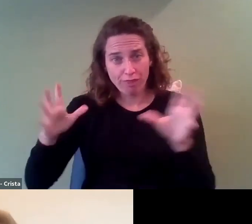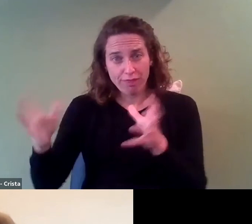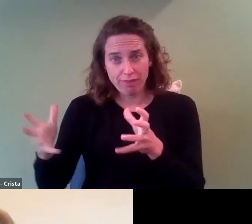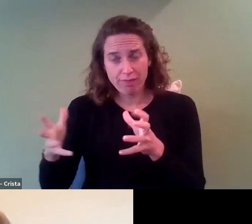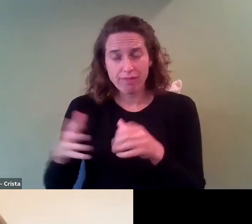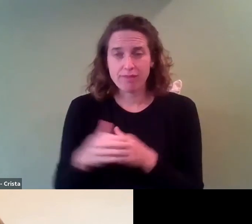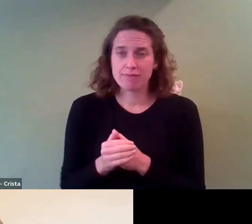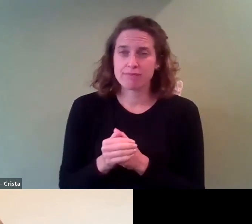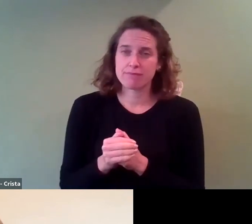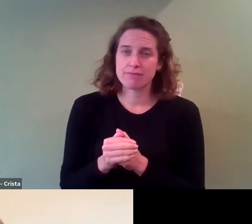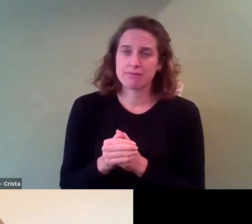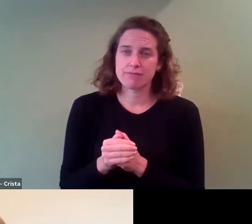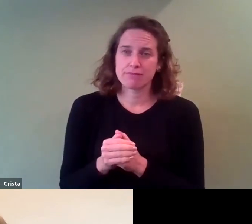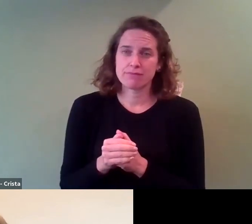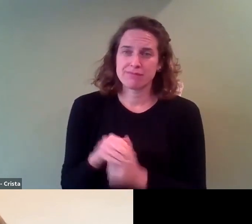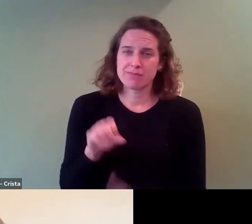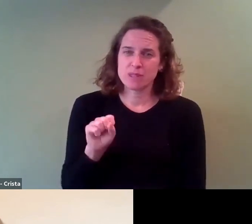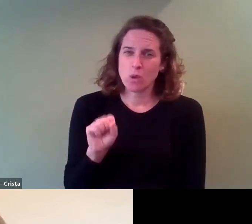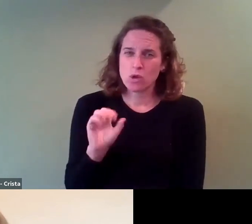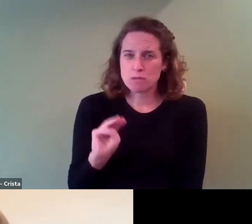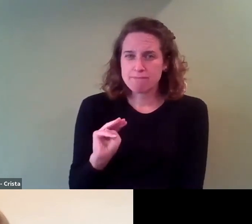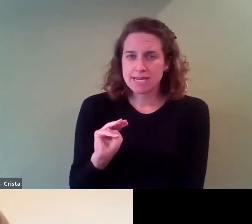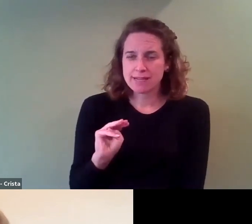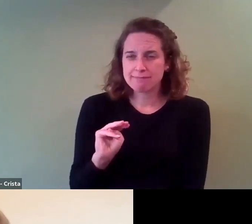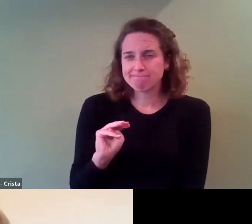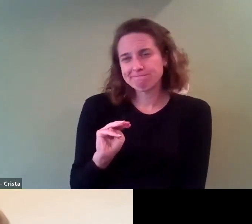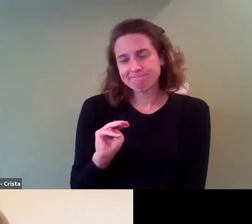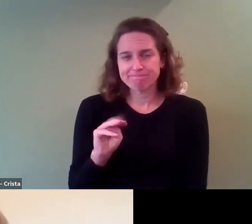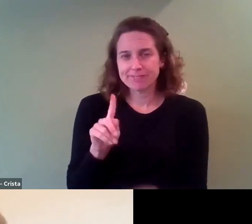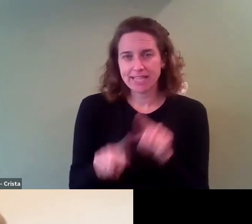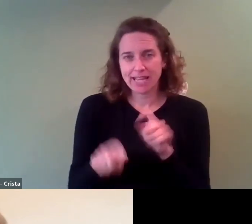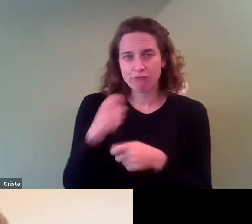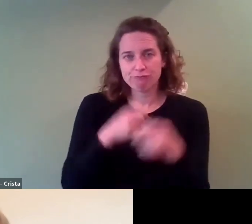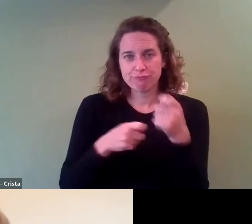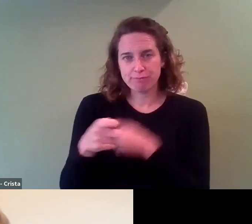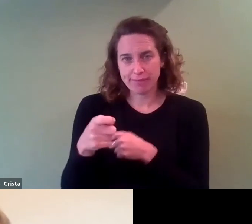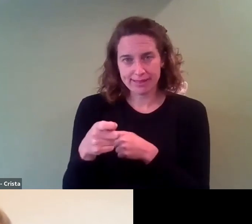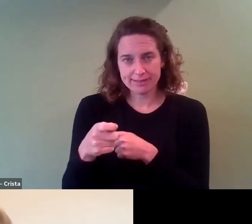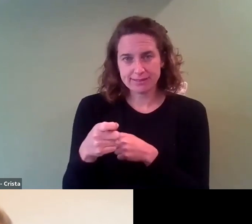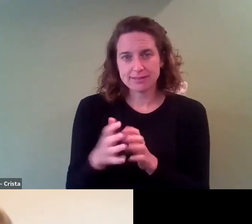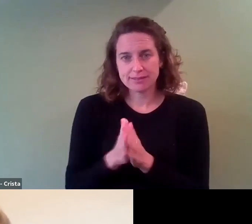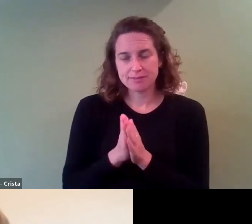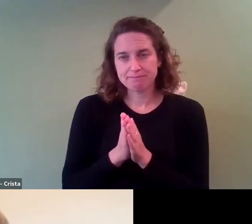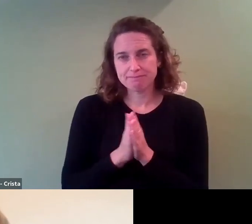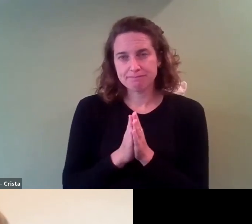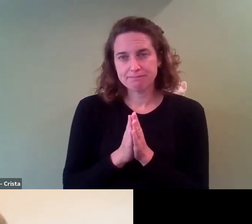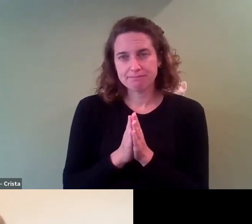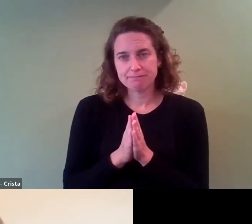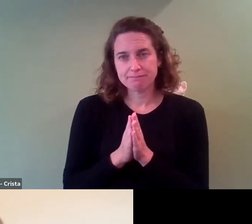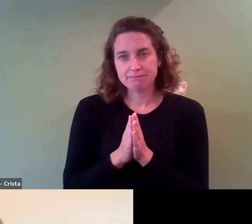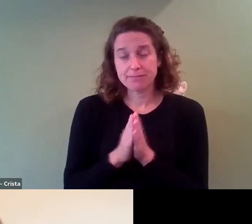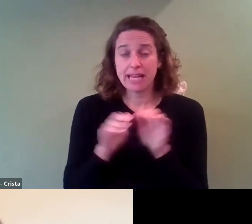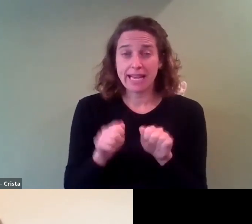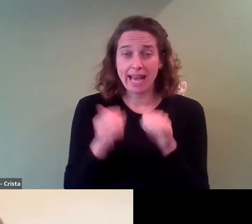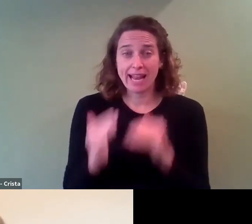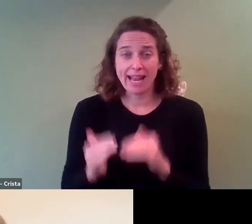social media cannot really truly replace. Um, it can only enhance